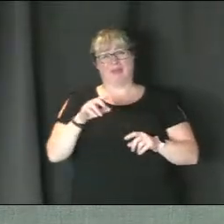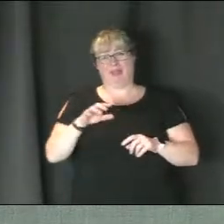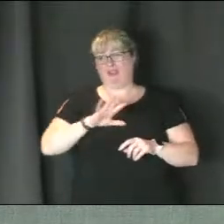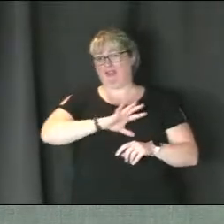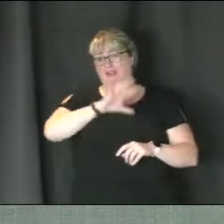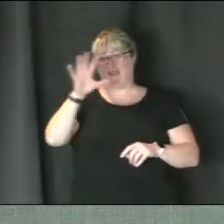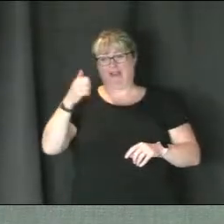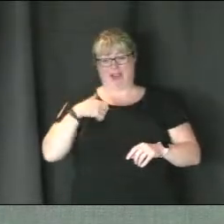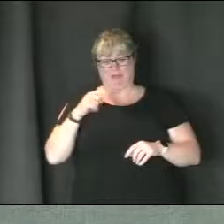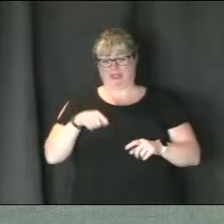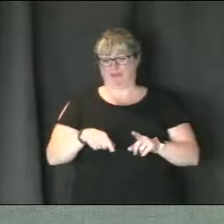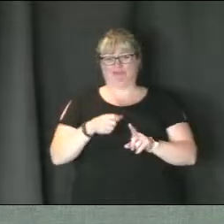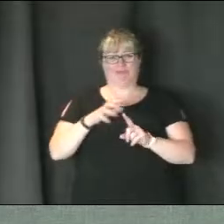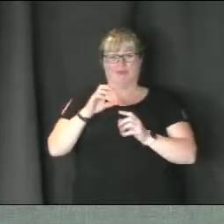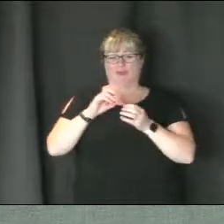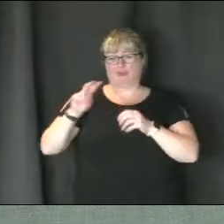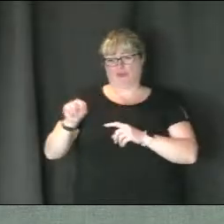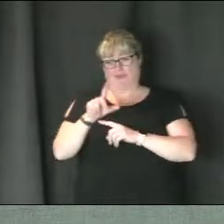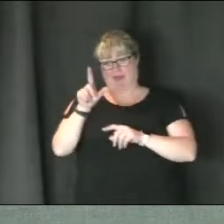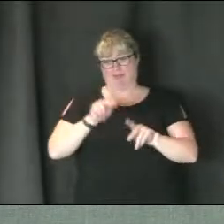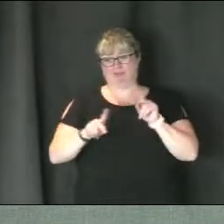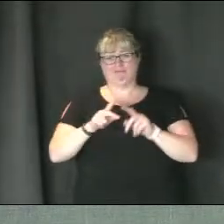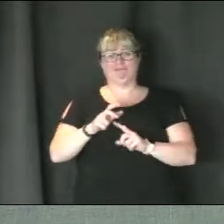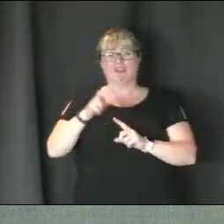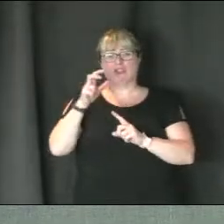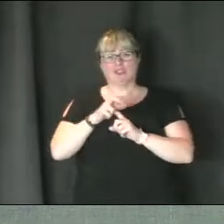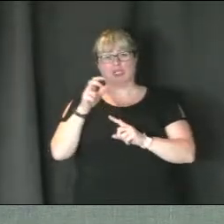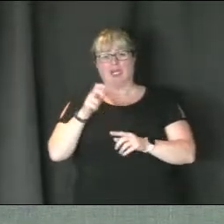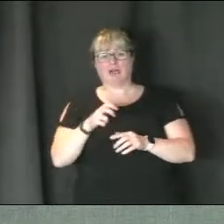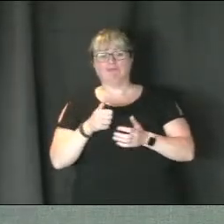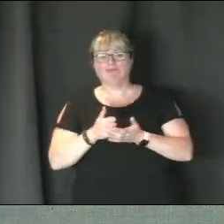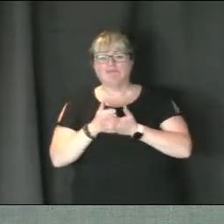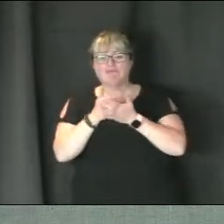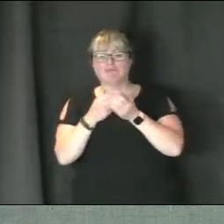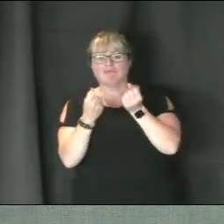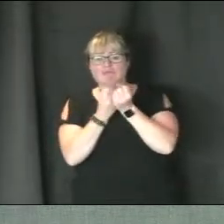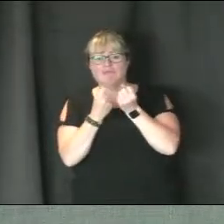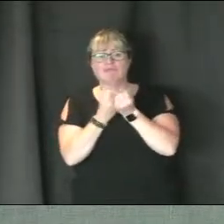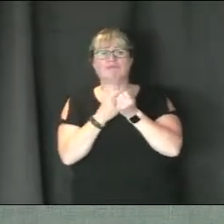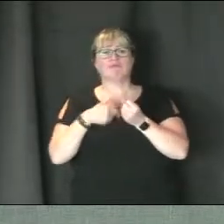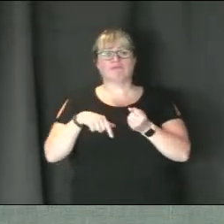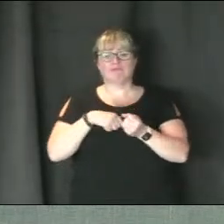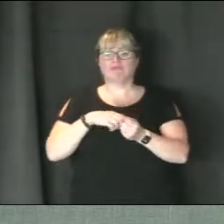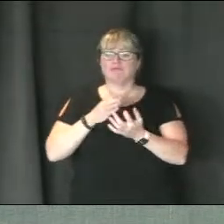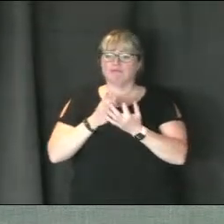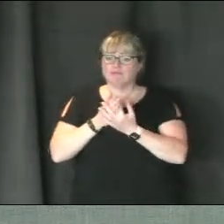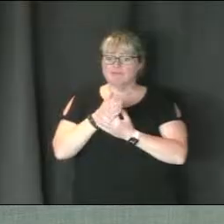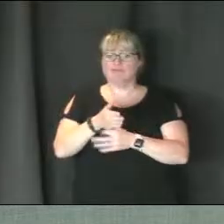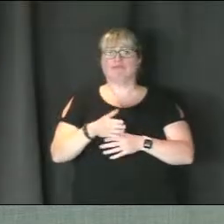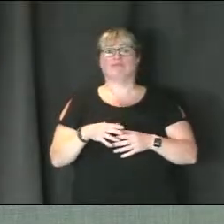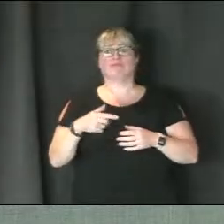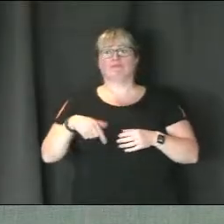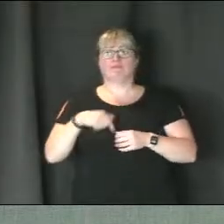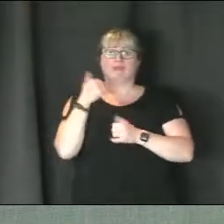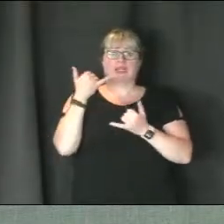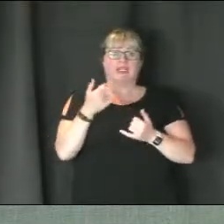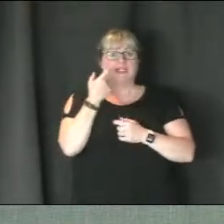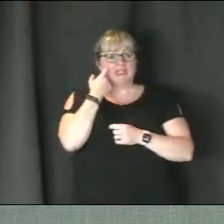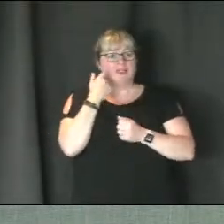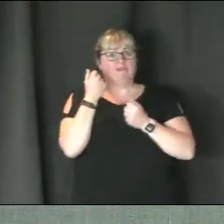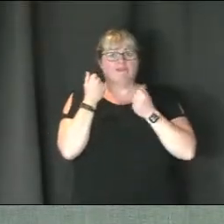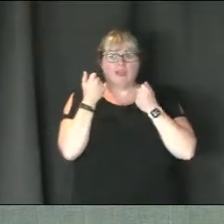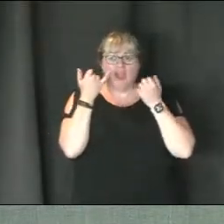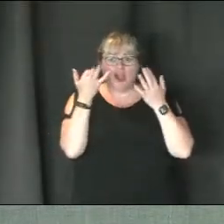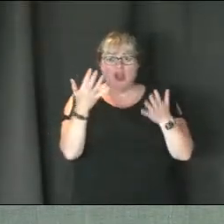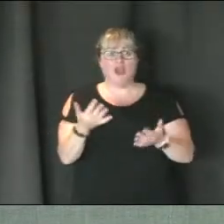country, we're there for each other in hard times. And we've faced it over the last little while. We faced forest fires, we faced